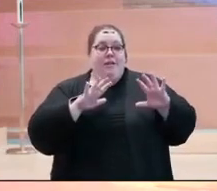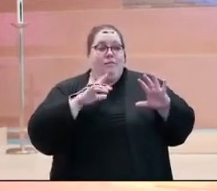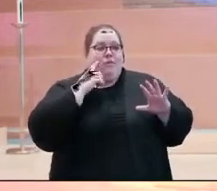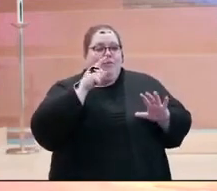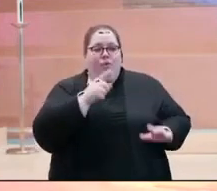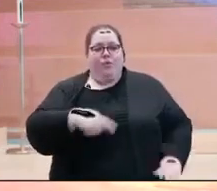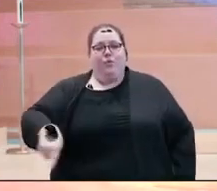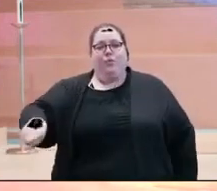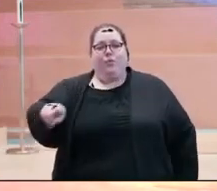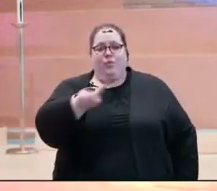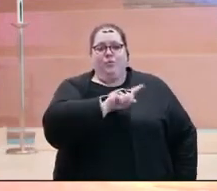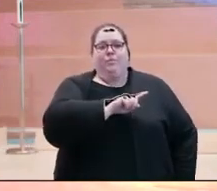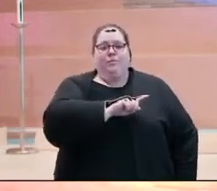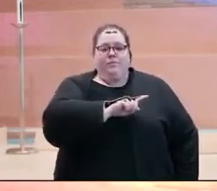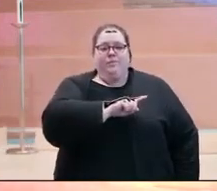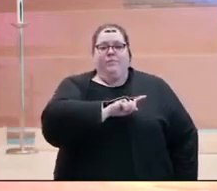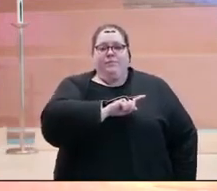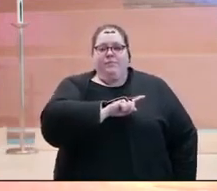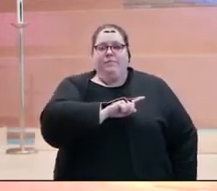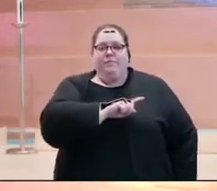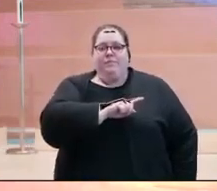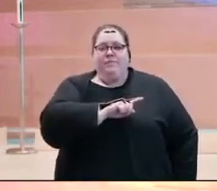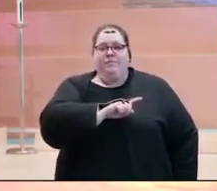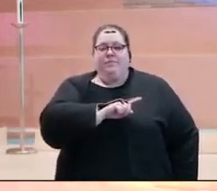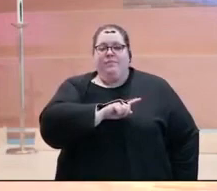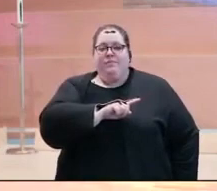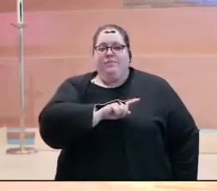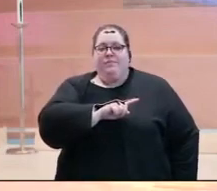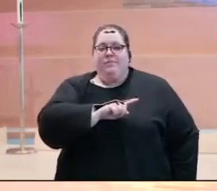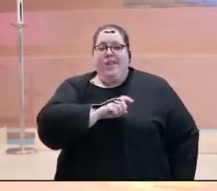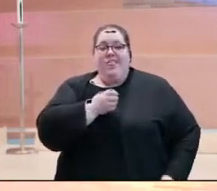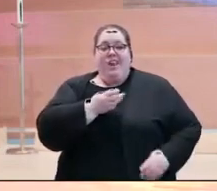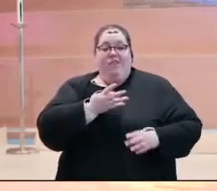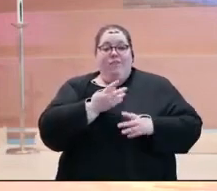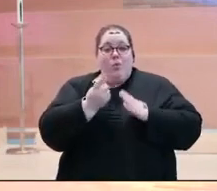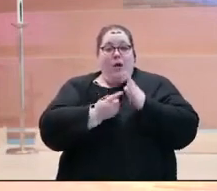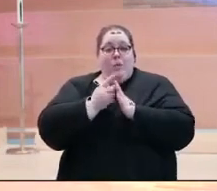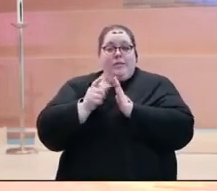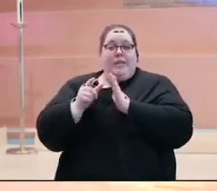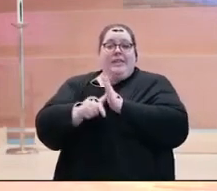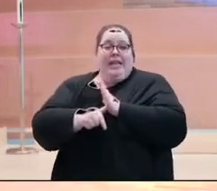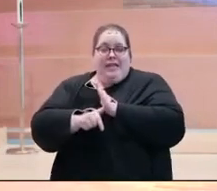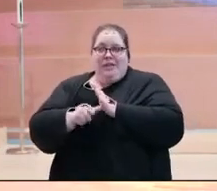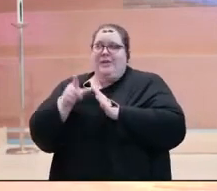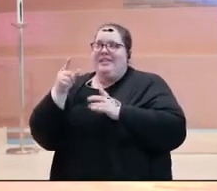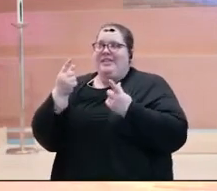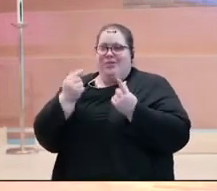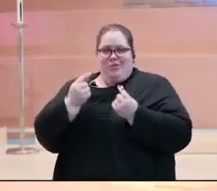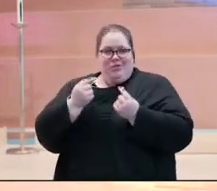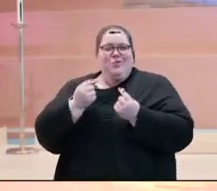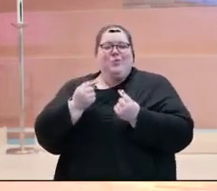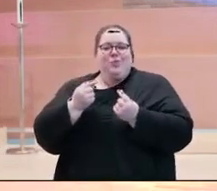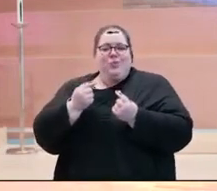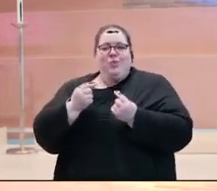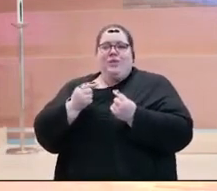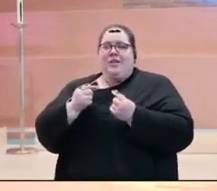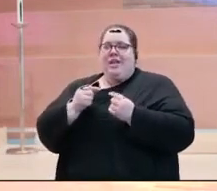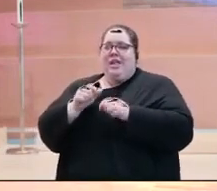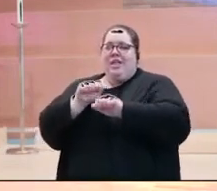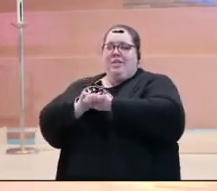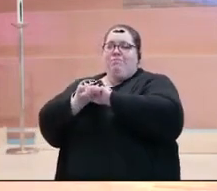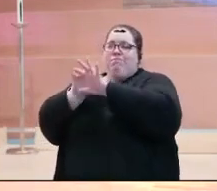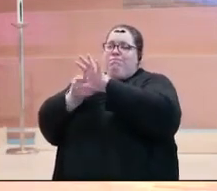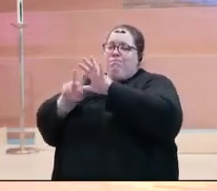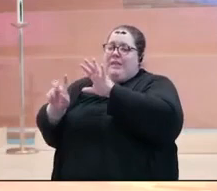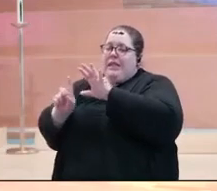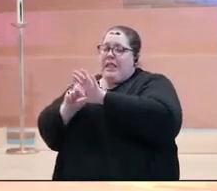for you." And in just a few hours, Jesus would do exactly that. He would climb the hill and he would give